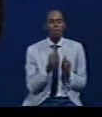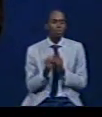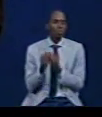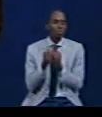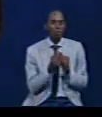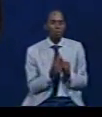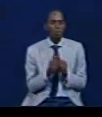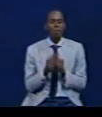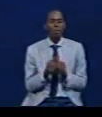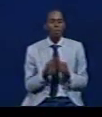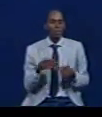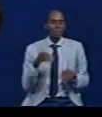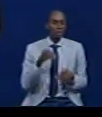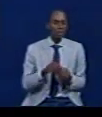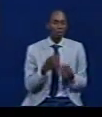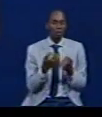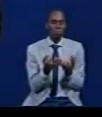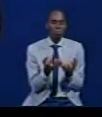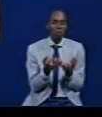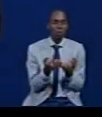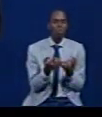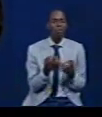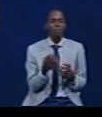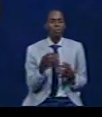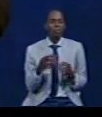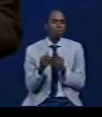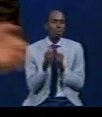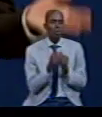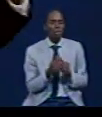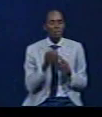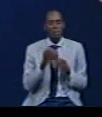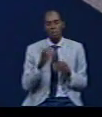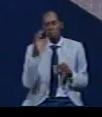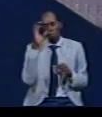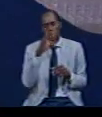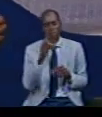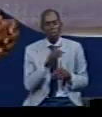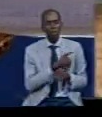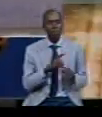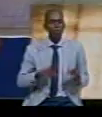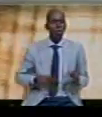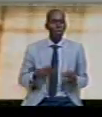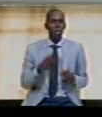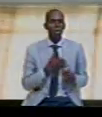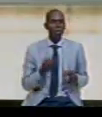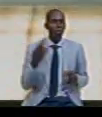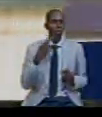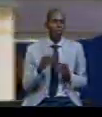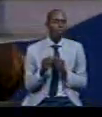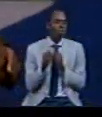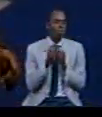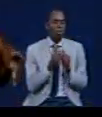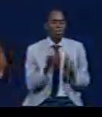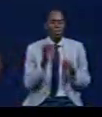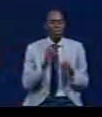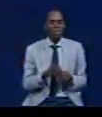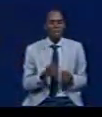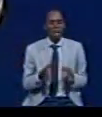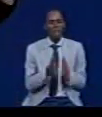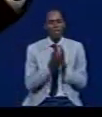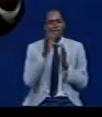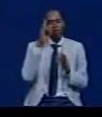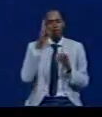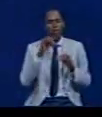in leprosy, together in beseeching the Lord, and together in asking for the mercy of God.